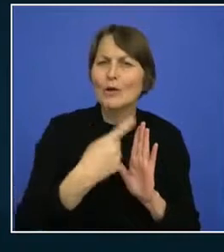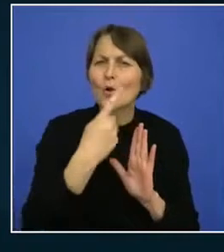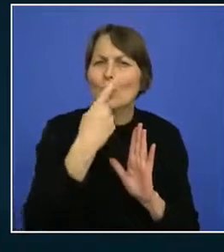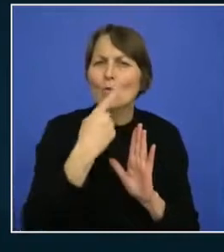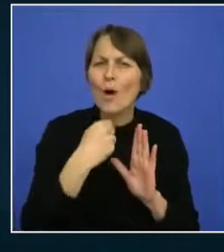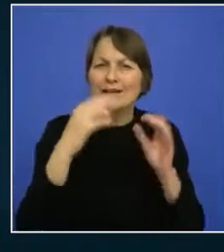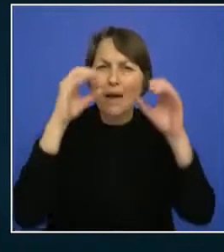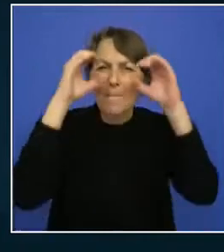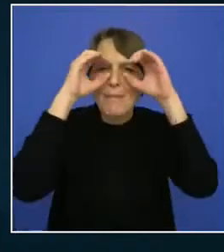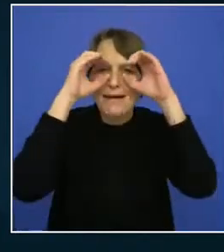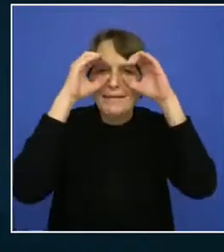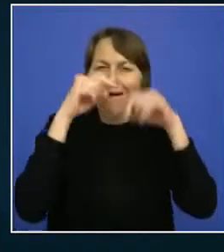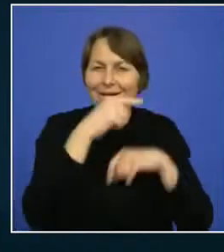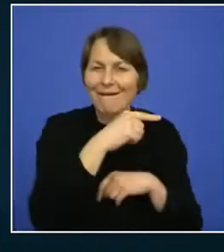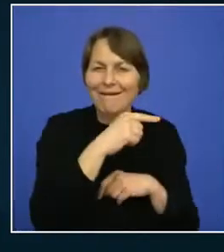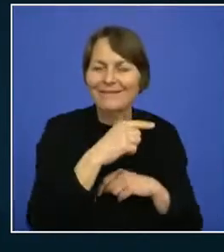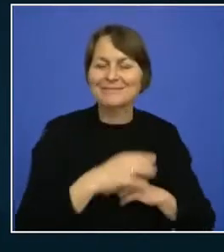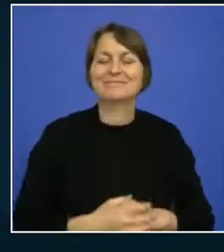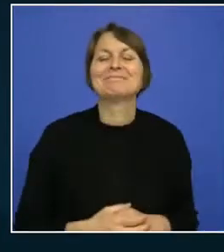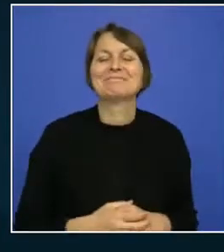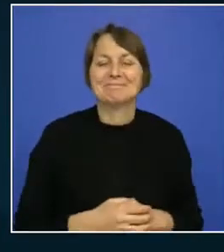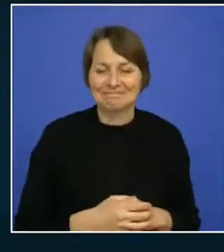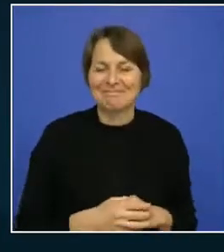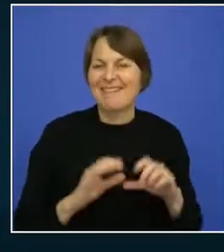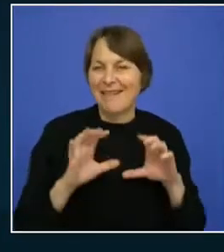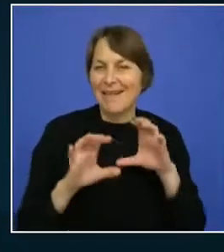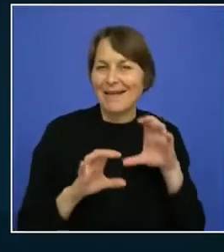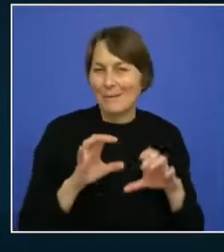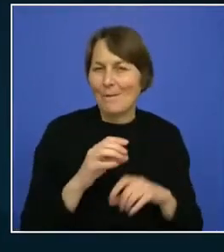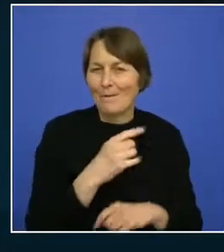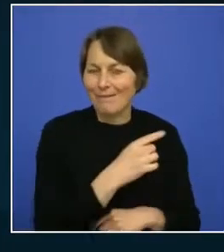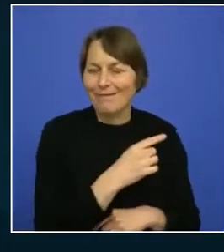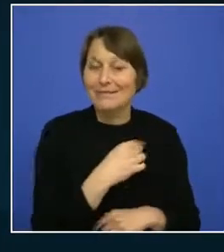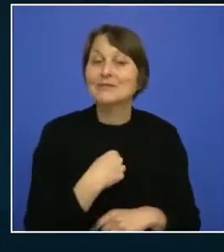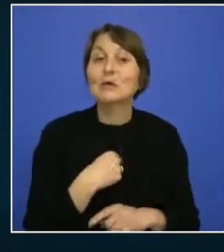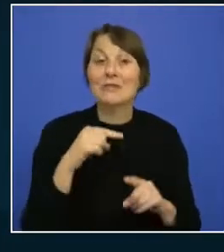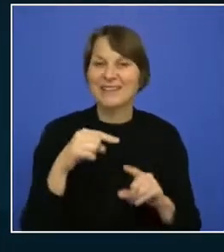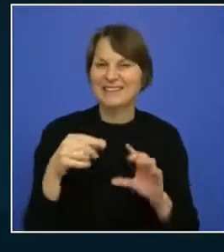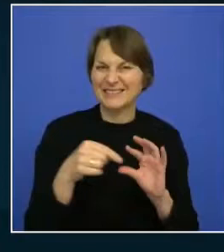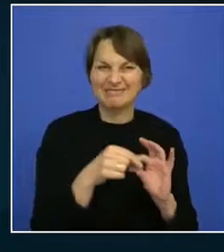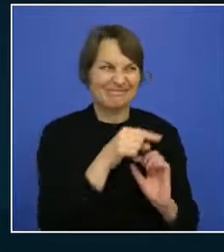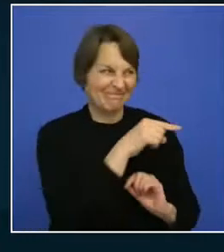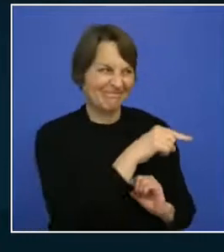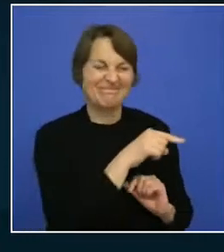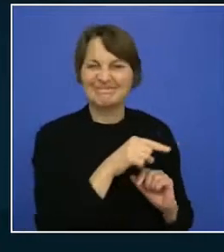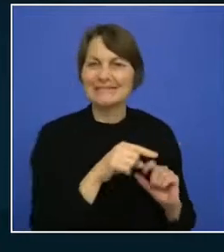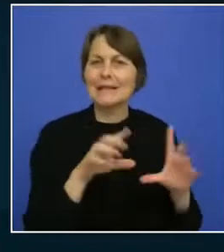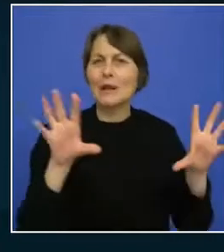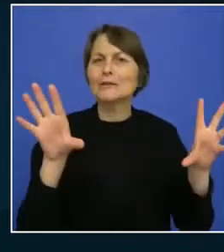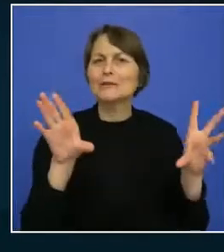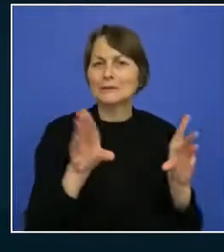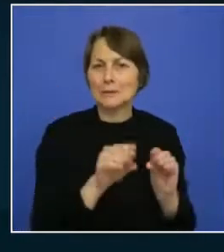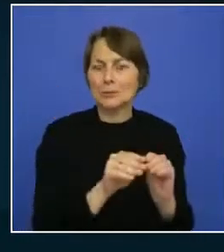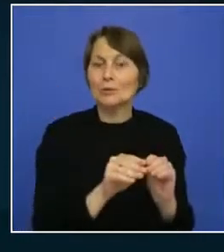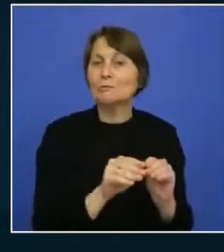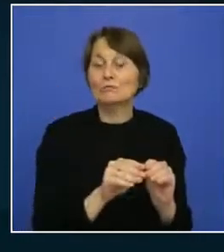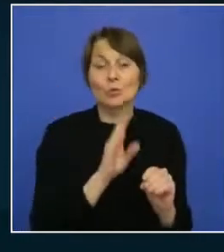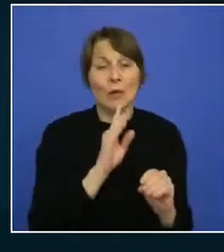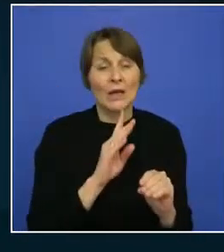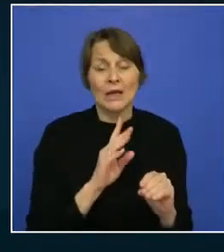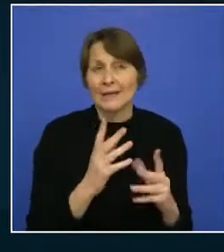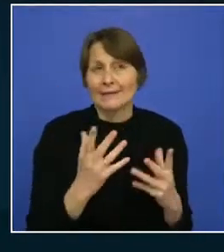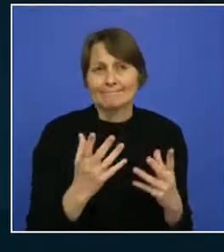was the process architecture summary for what was going on there. It was a very manual process. You walked up into